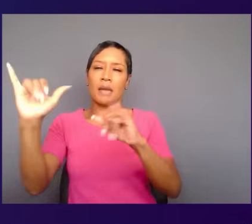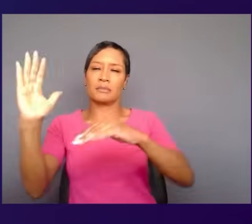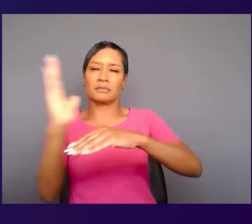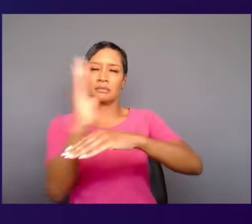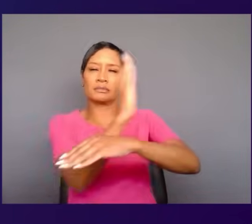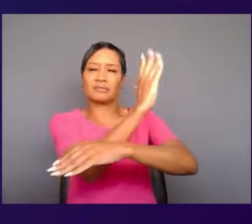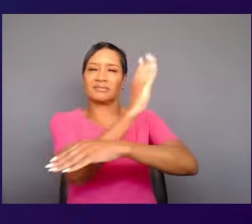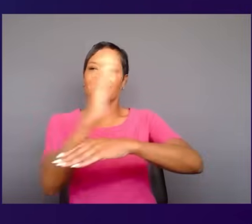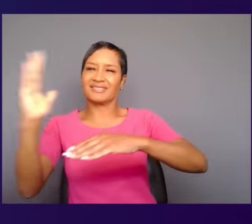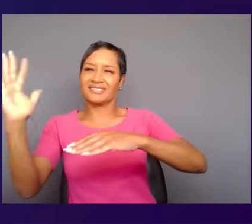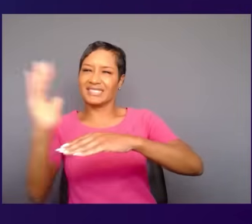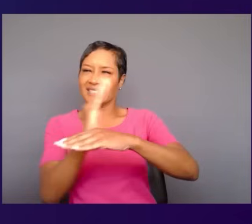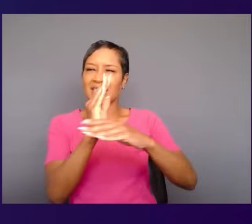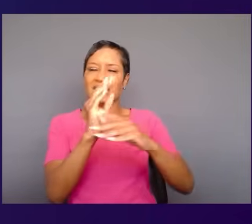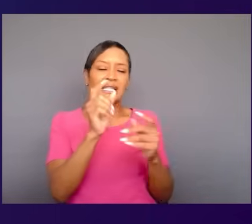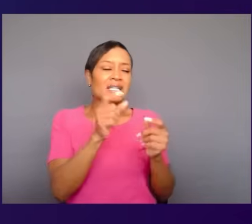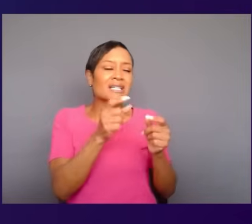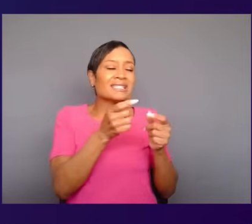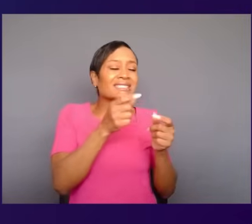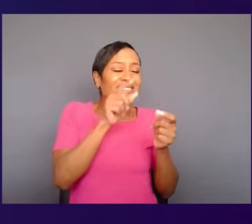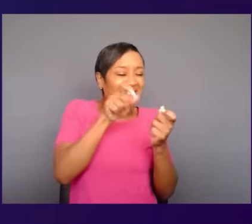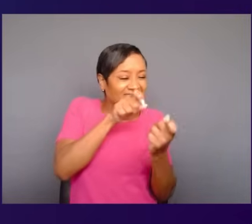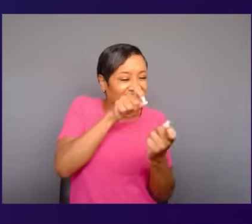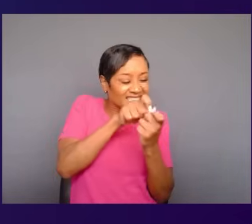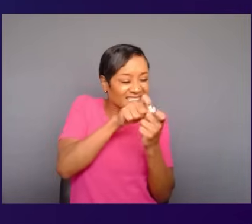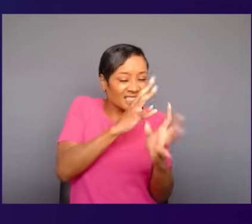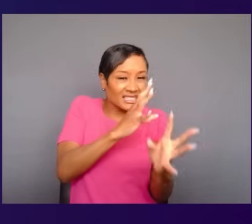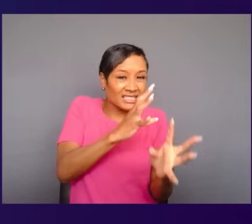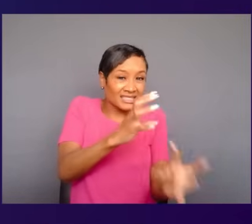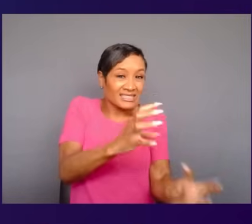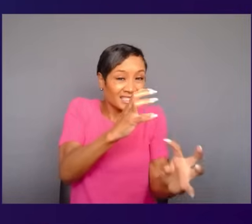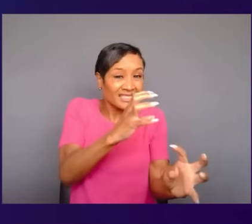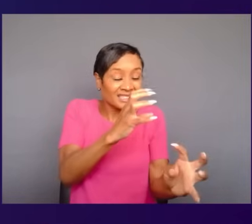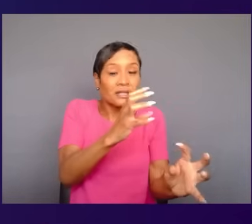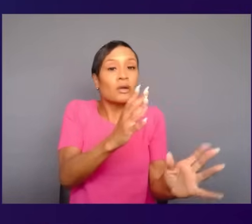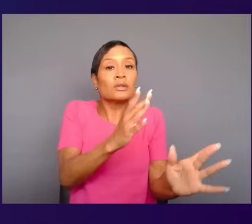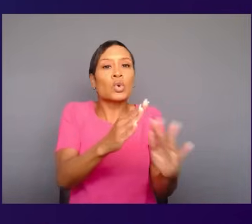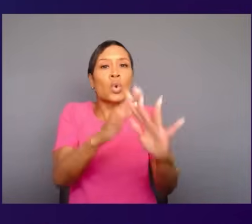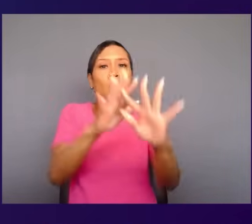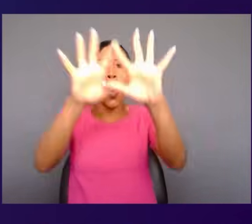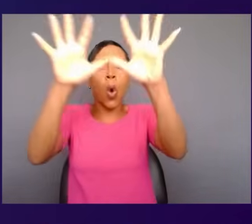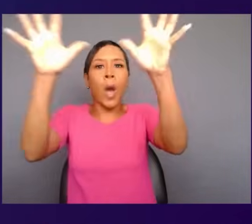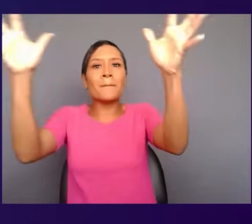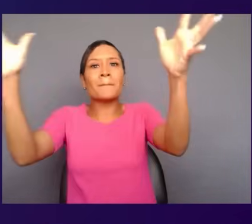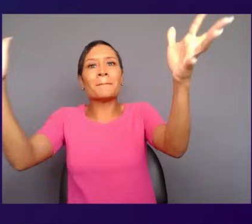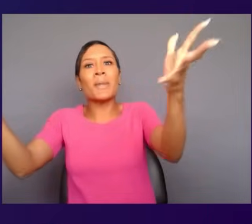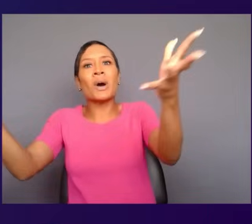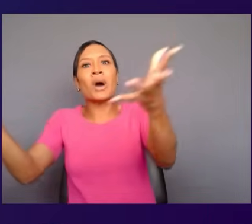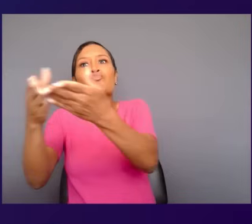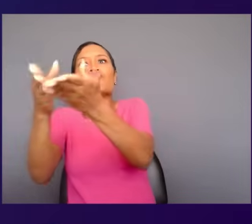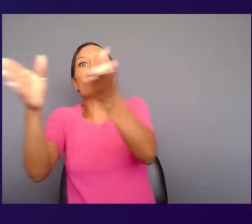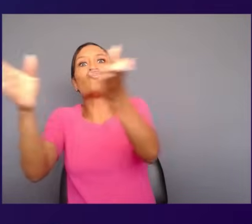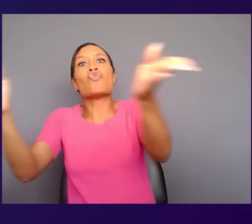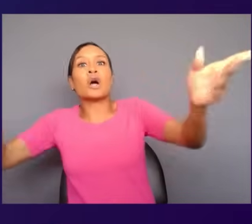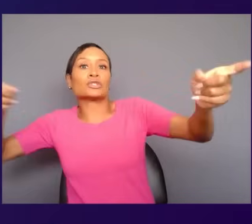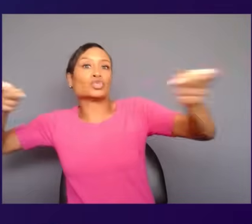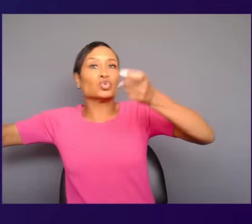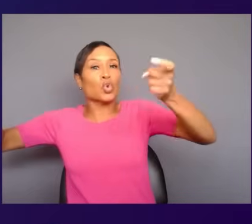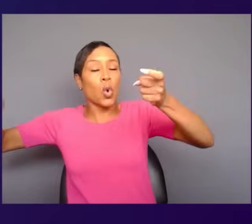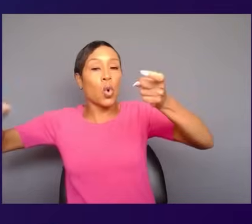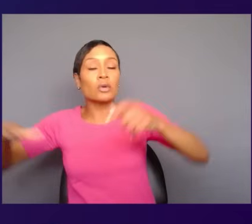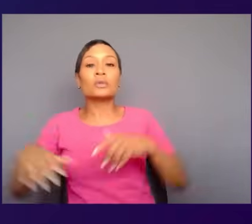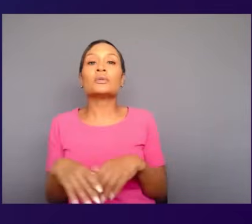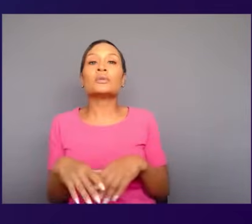scale from very, very granular tight controls all the way up to very global or broad reaching controls. Session